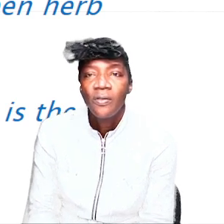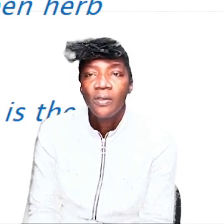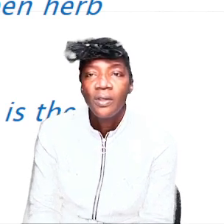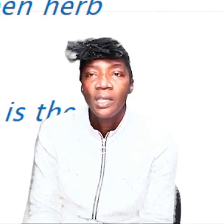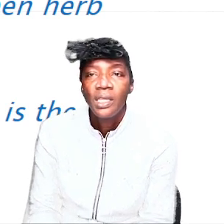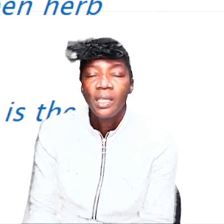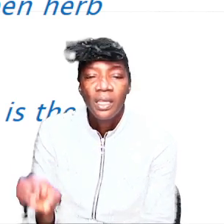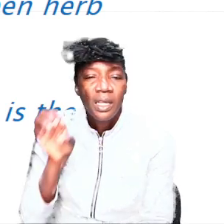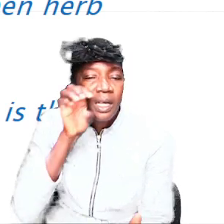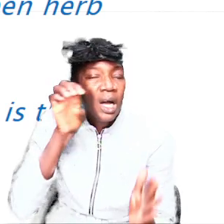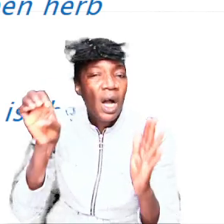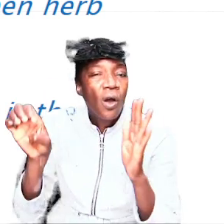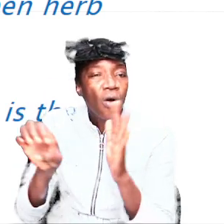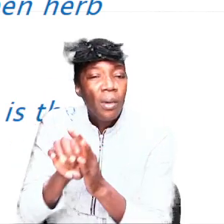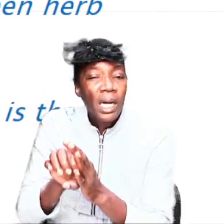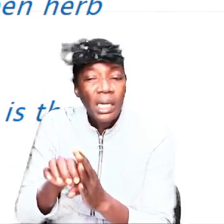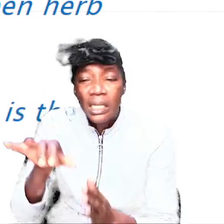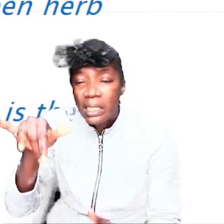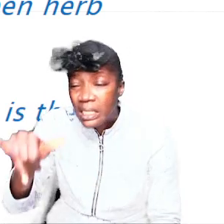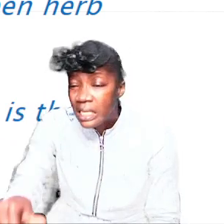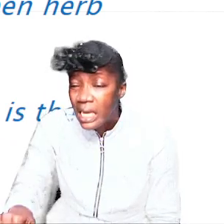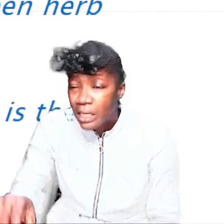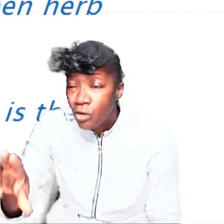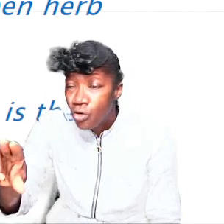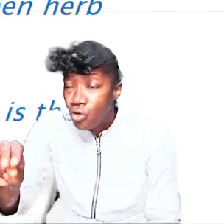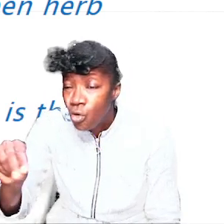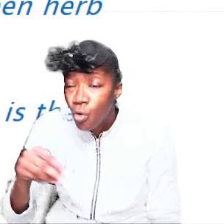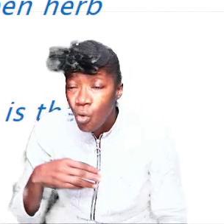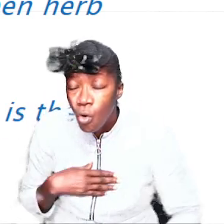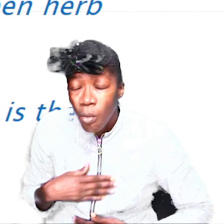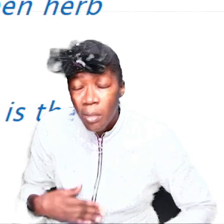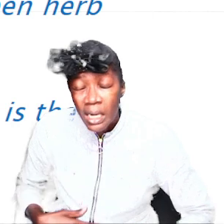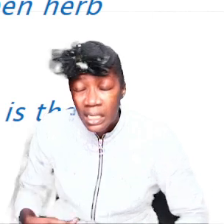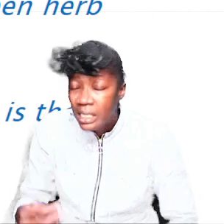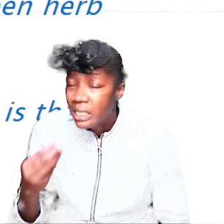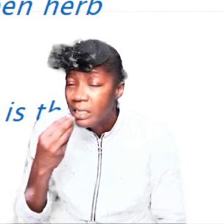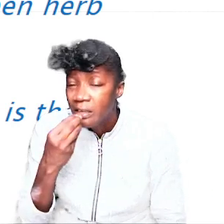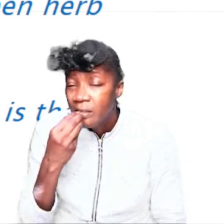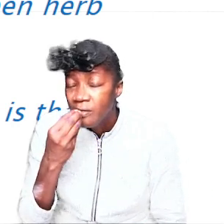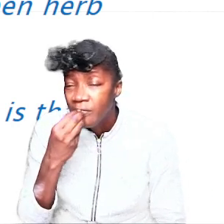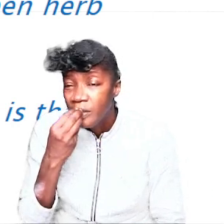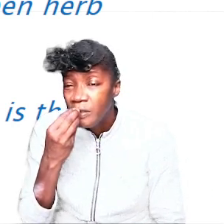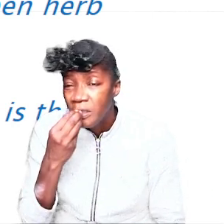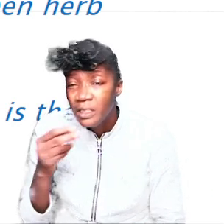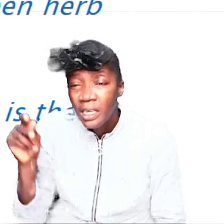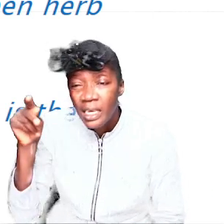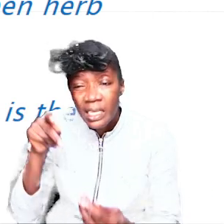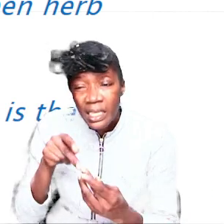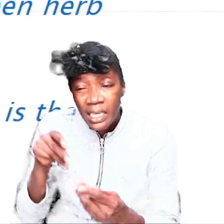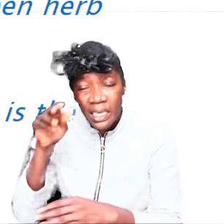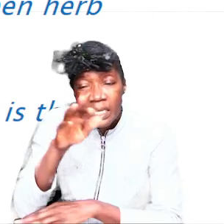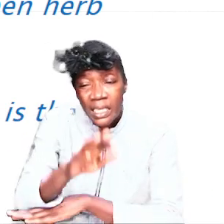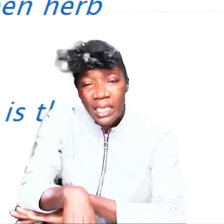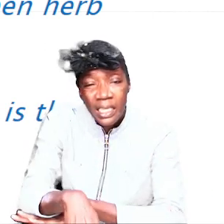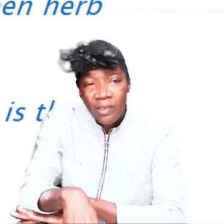an adjuration that nobody mustn't eat until evening,